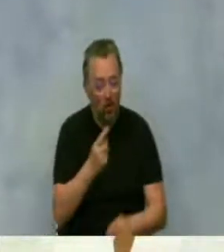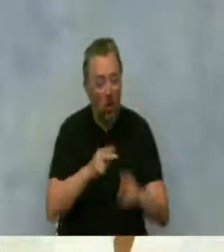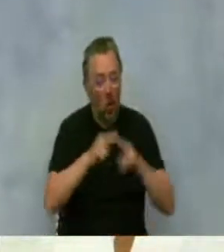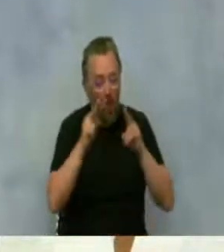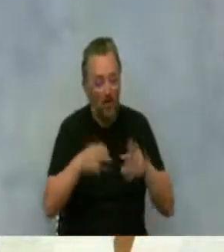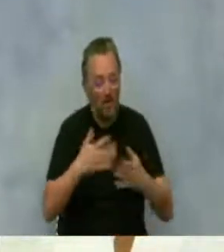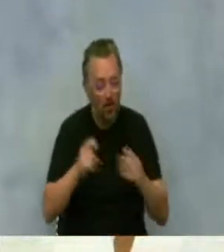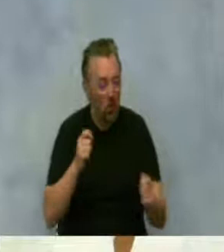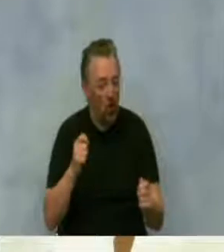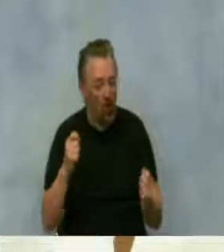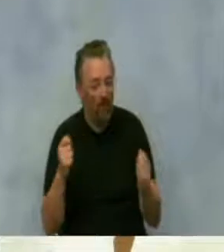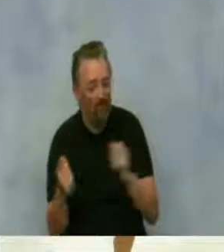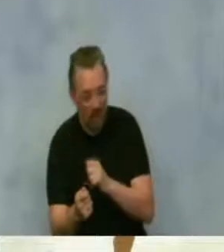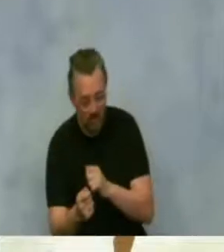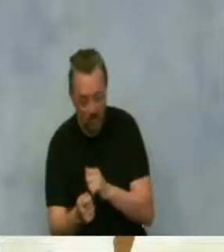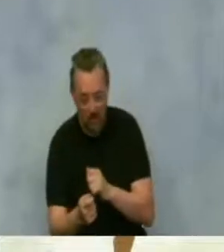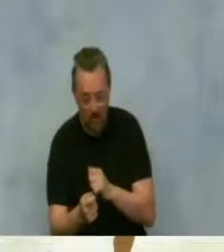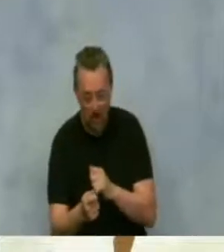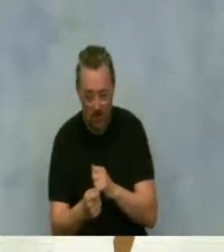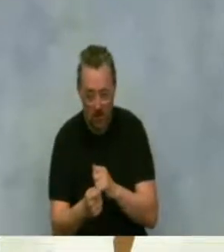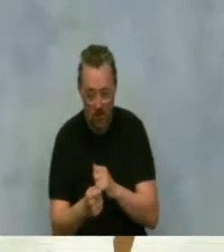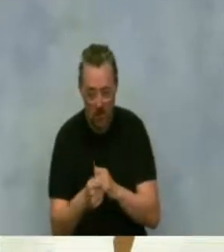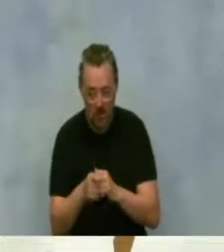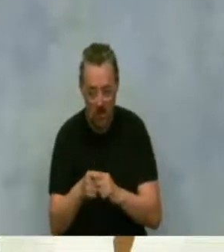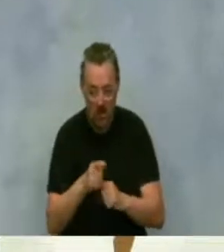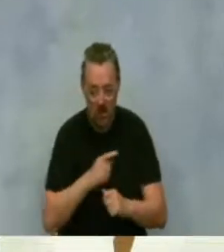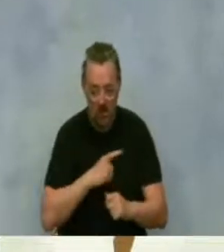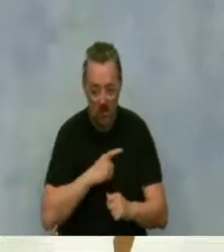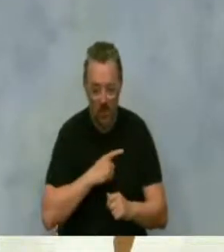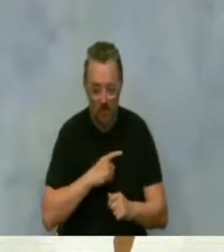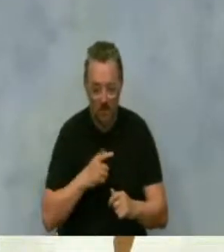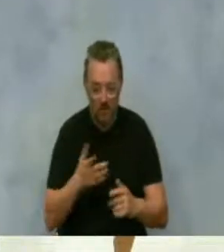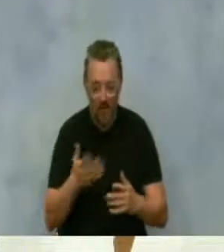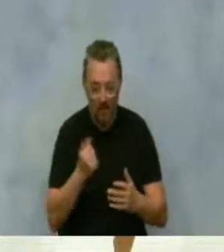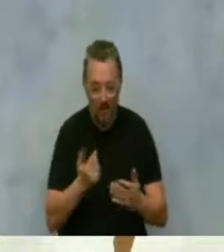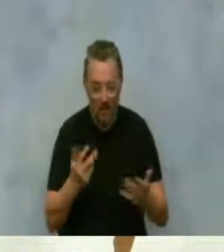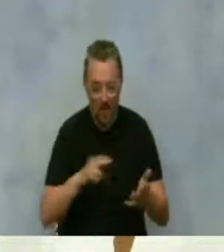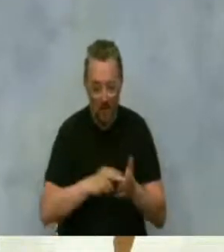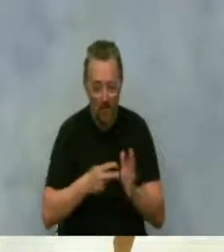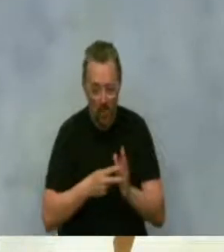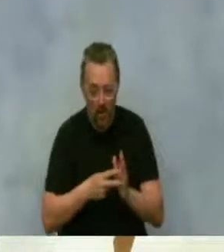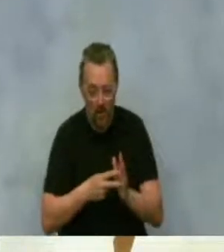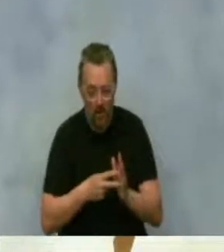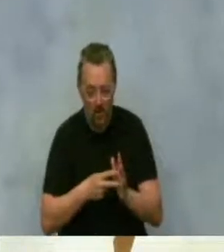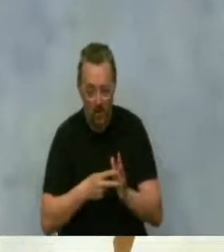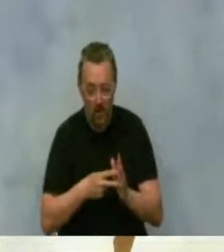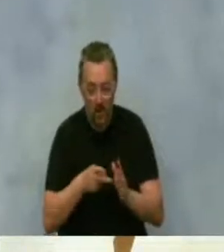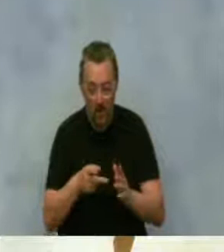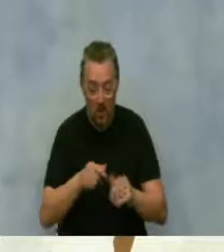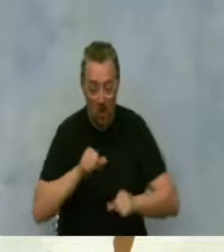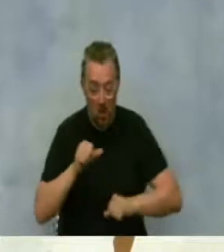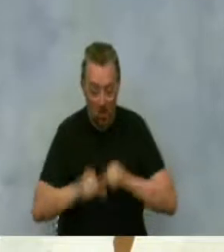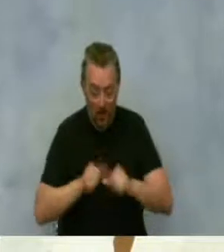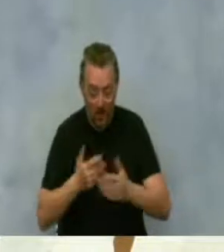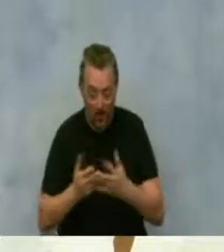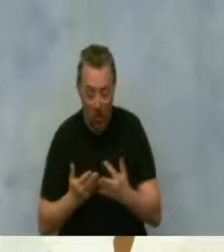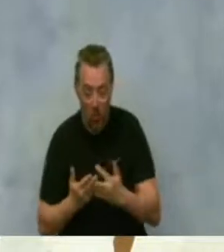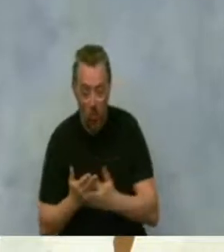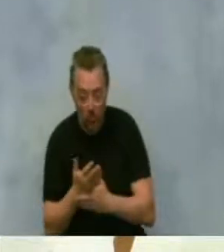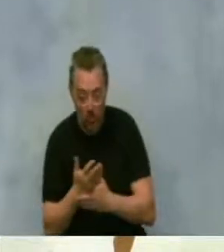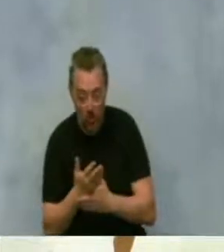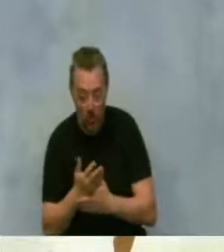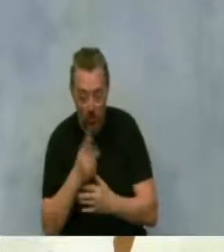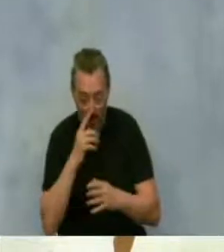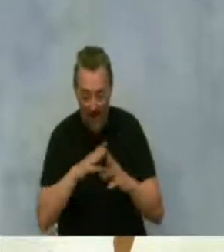target is derived from the Rapid Housing Transition Plan, where we are making good progress there, where I think to date